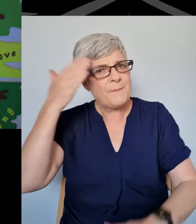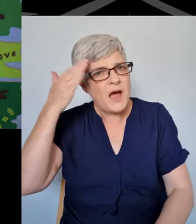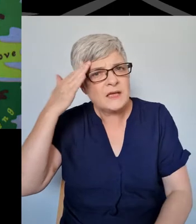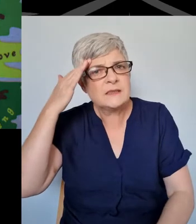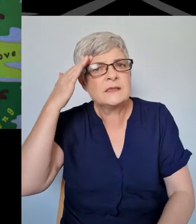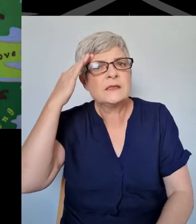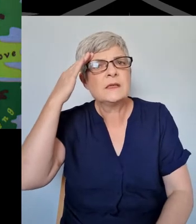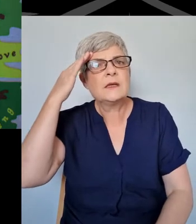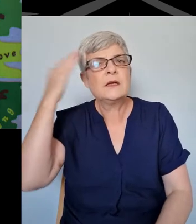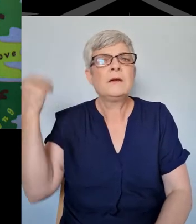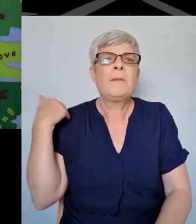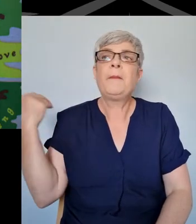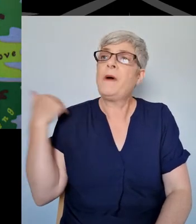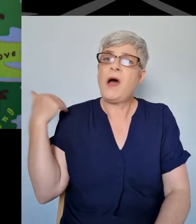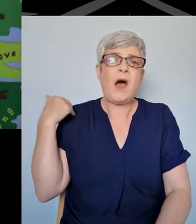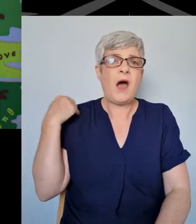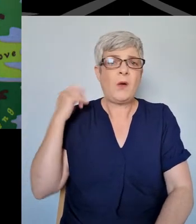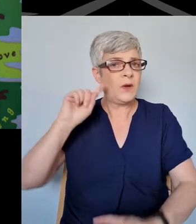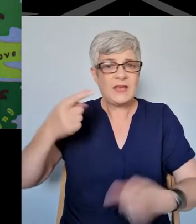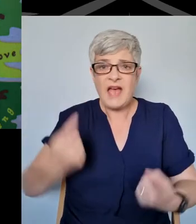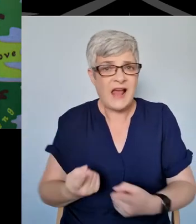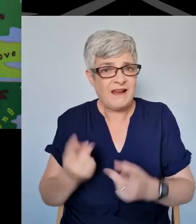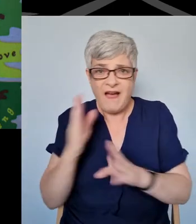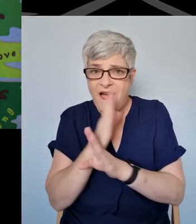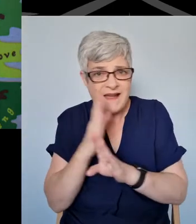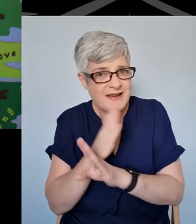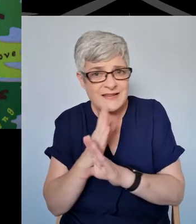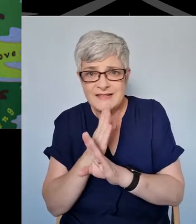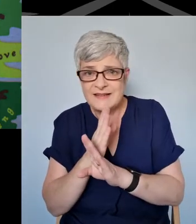Remind us that we can keep nothing hidden from your gaze.